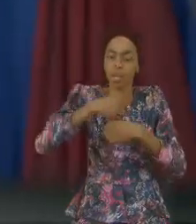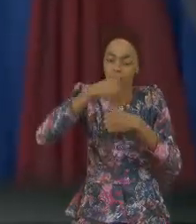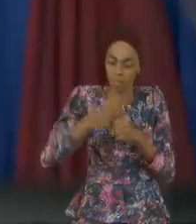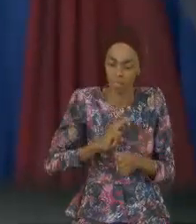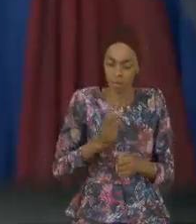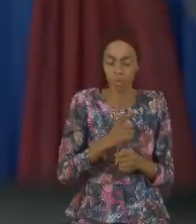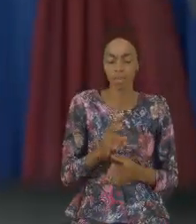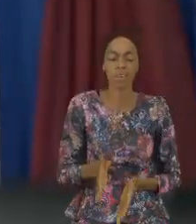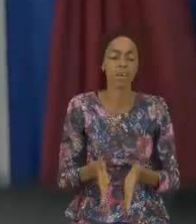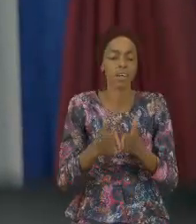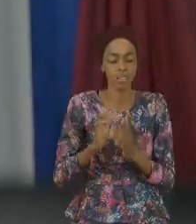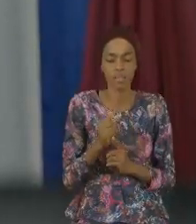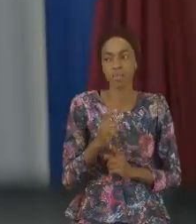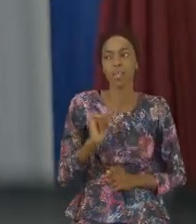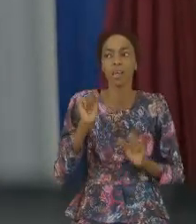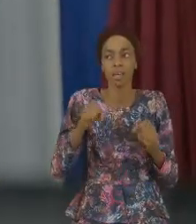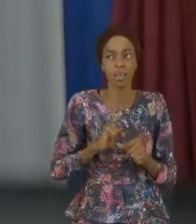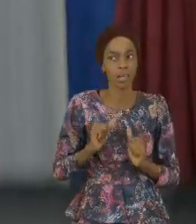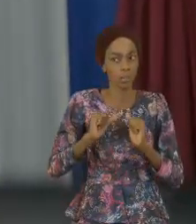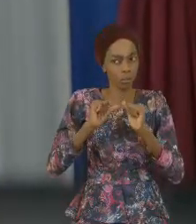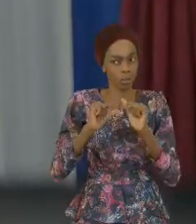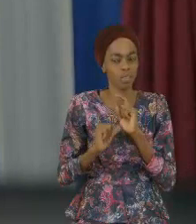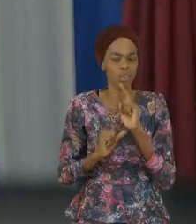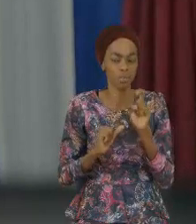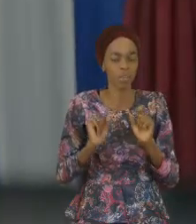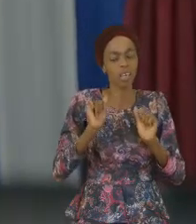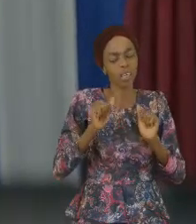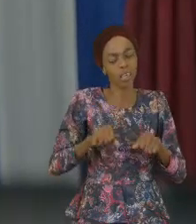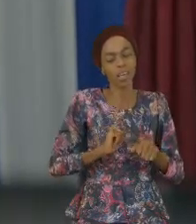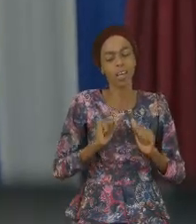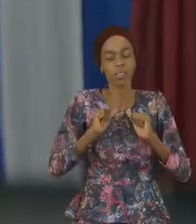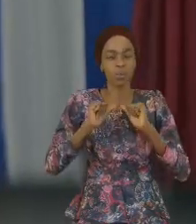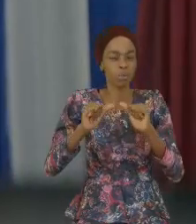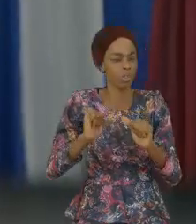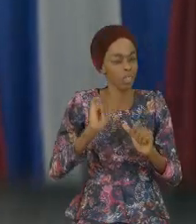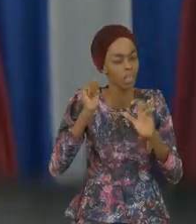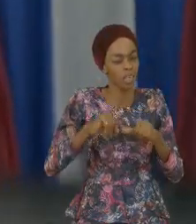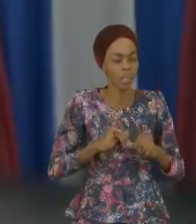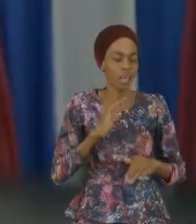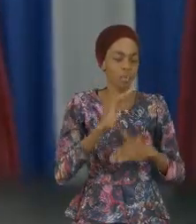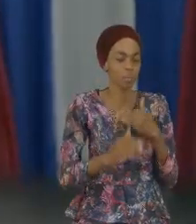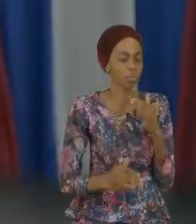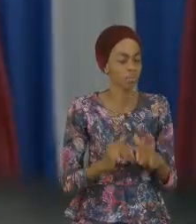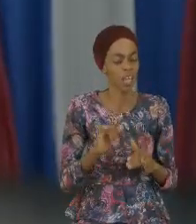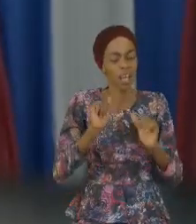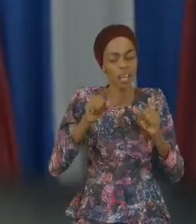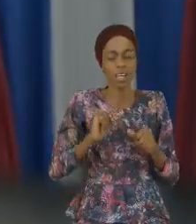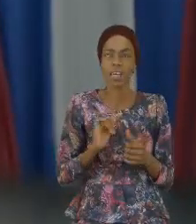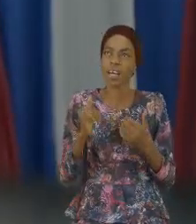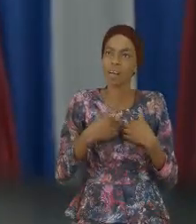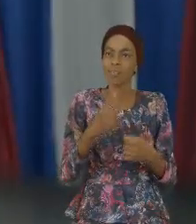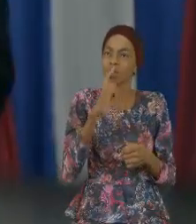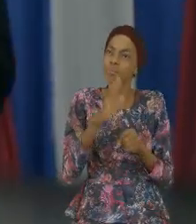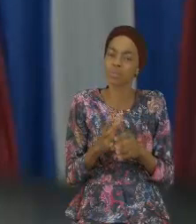ourselves, can I go on? Can I move on? Can I progress? Can I still have the promised land